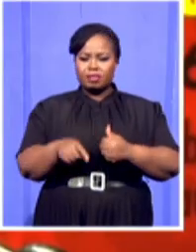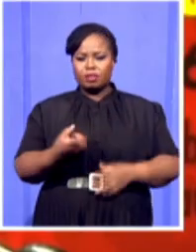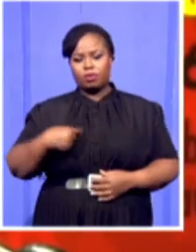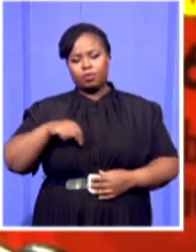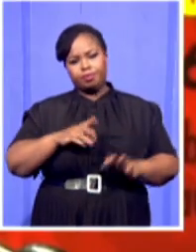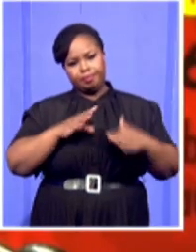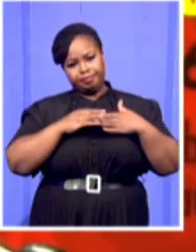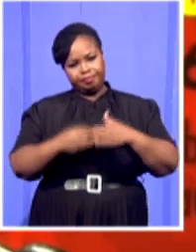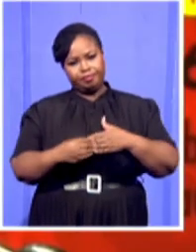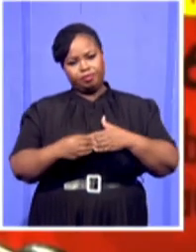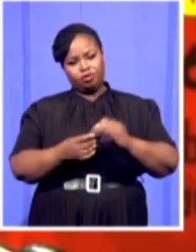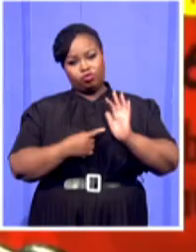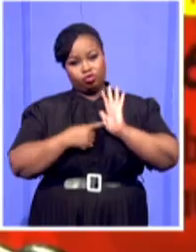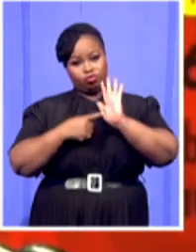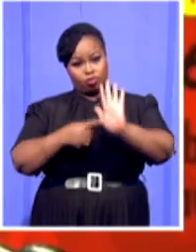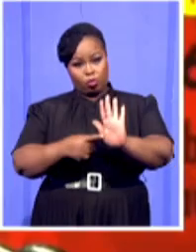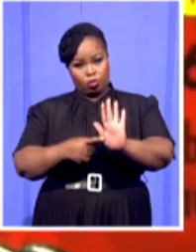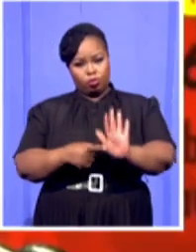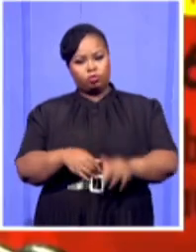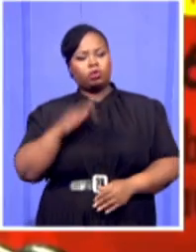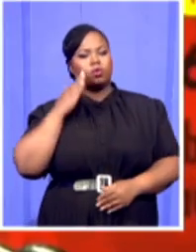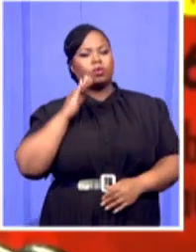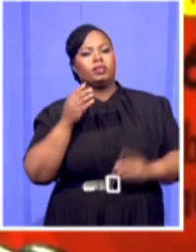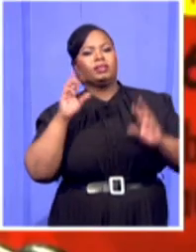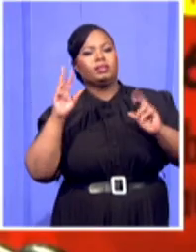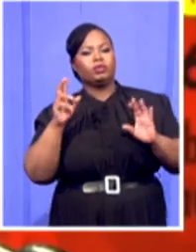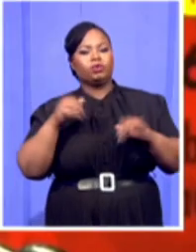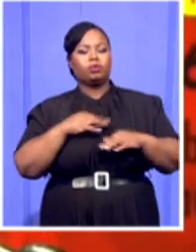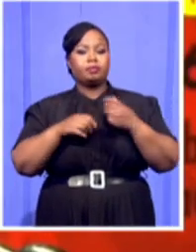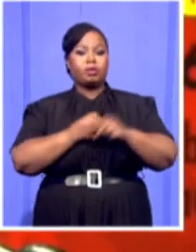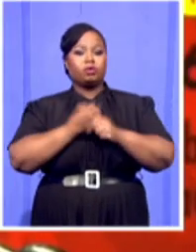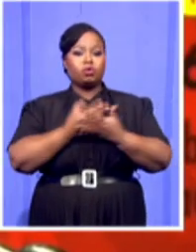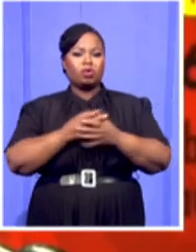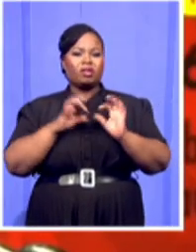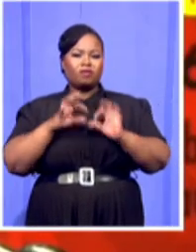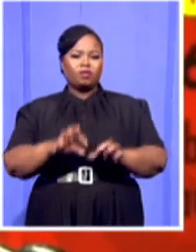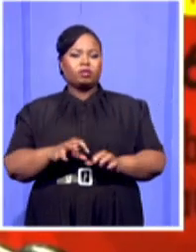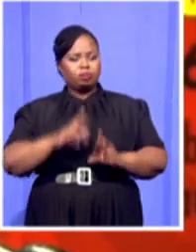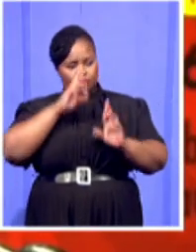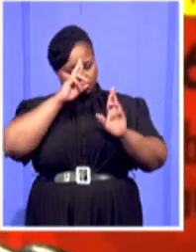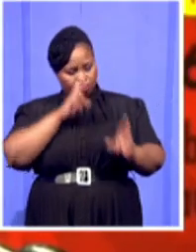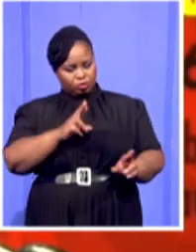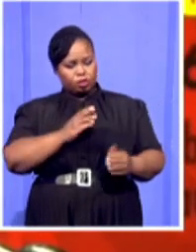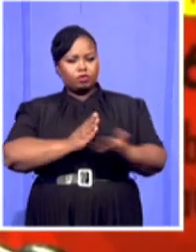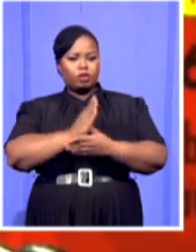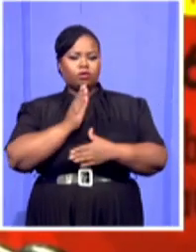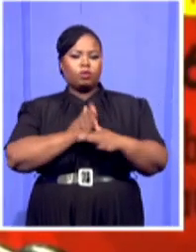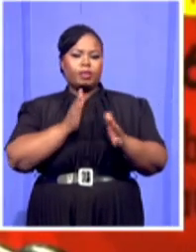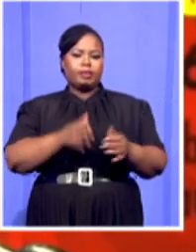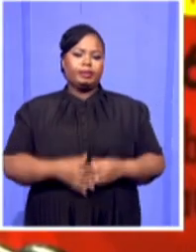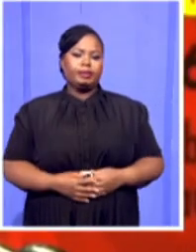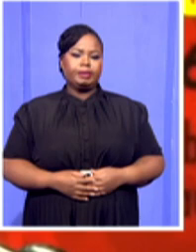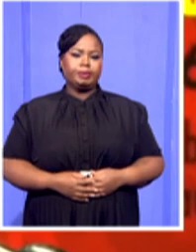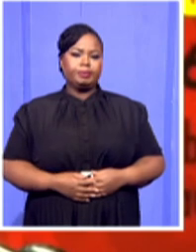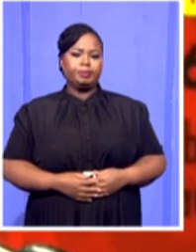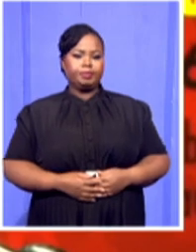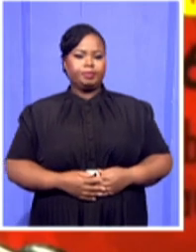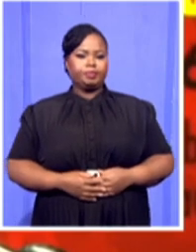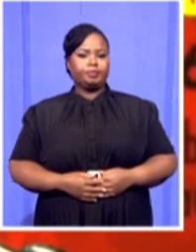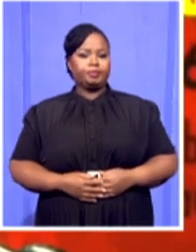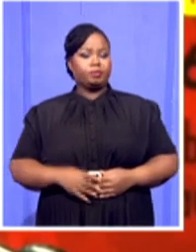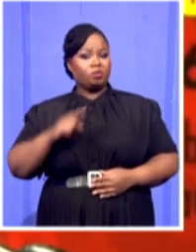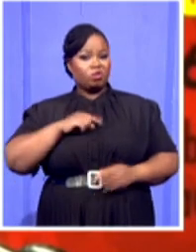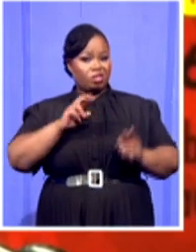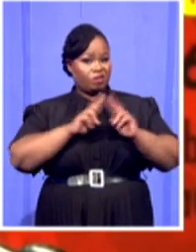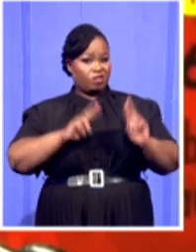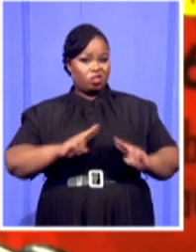lead from the front when it comes to enforcing and respecting the rights of workers. And the